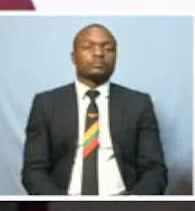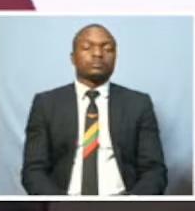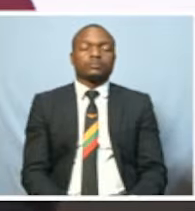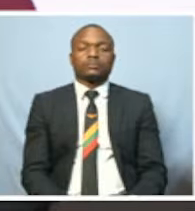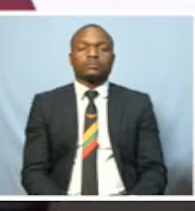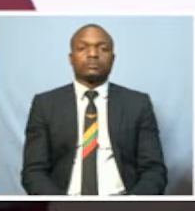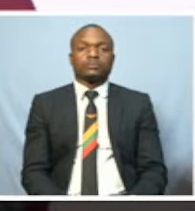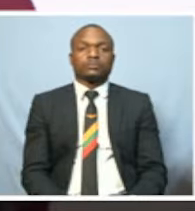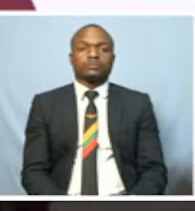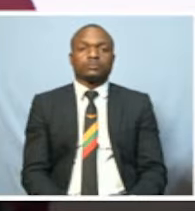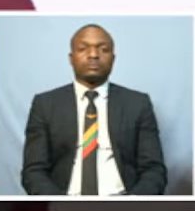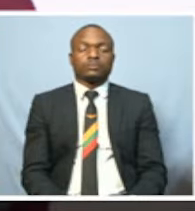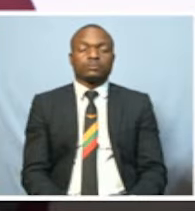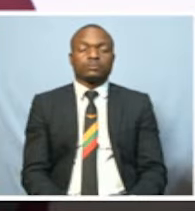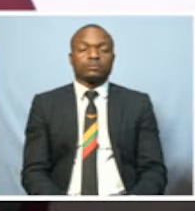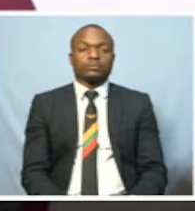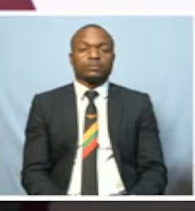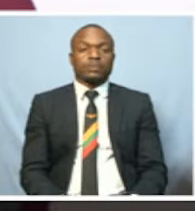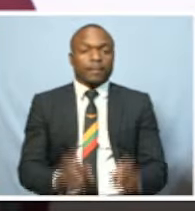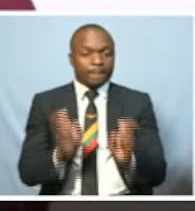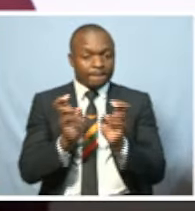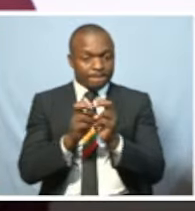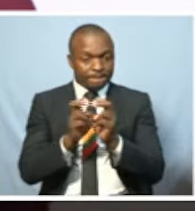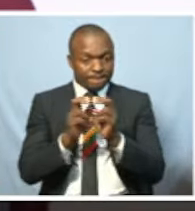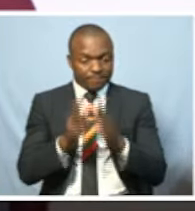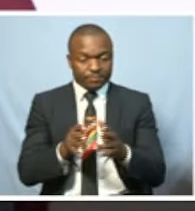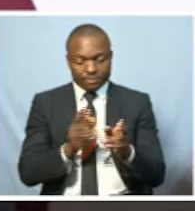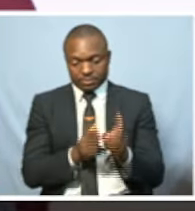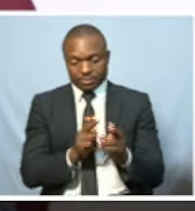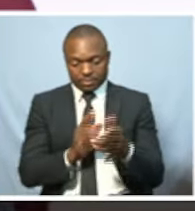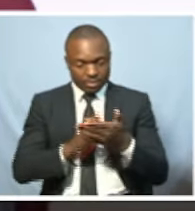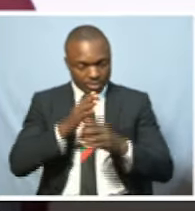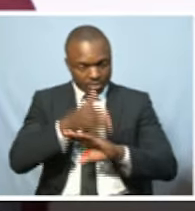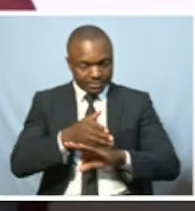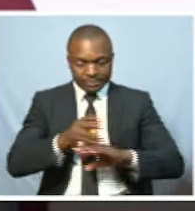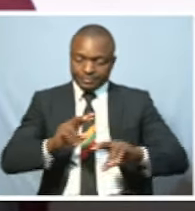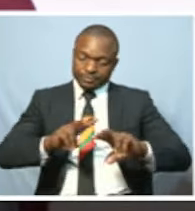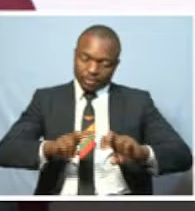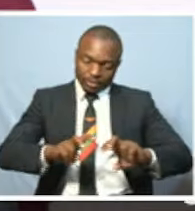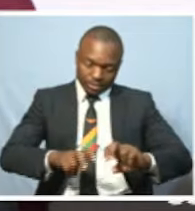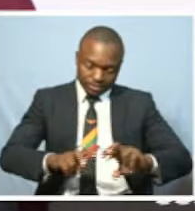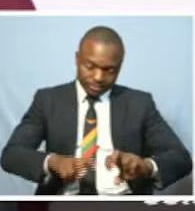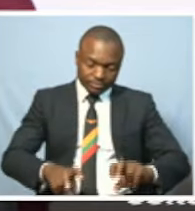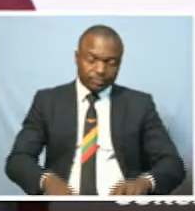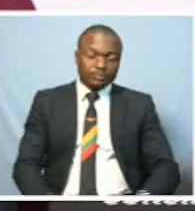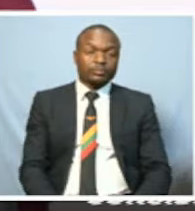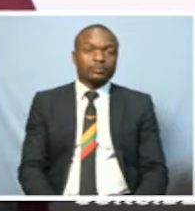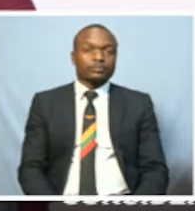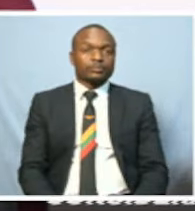and the contractors responded after the evaluation.